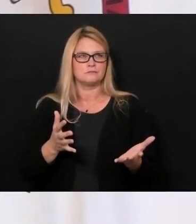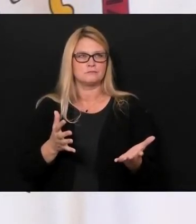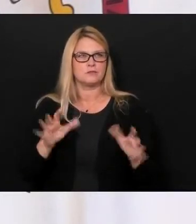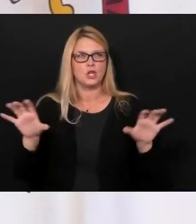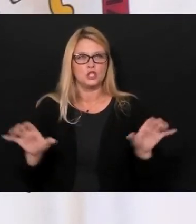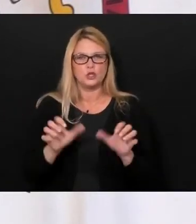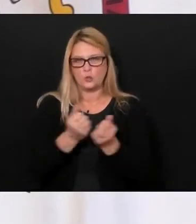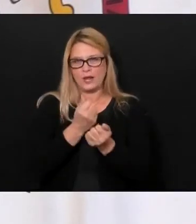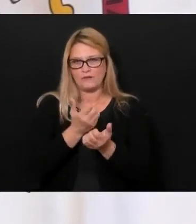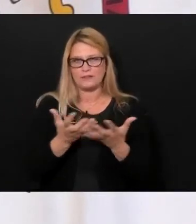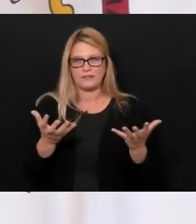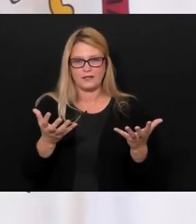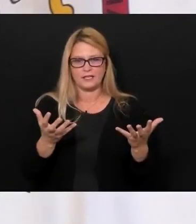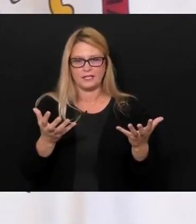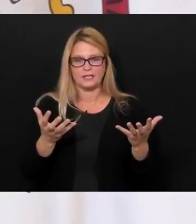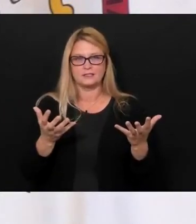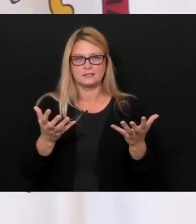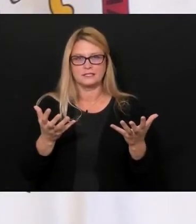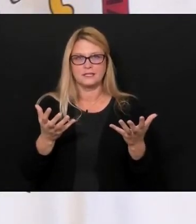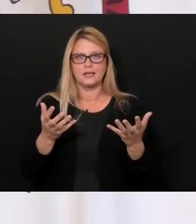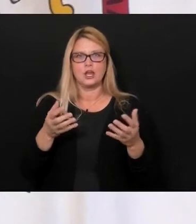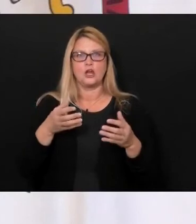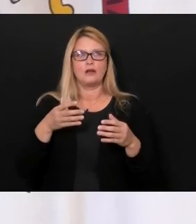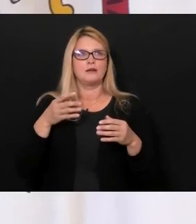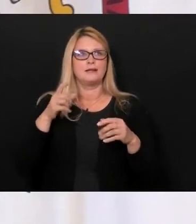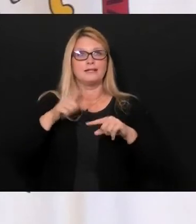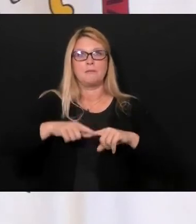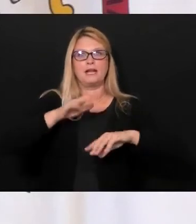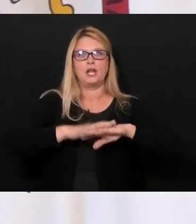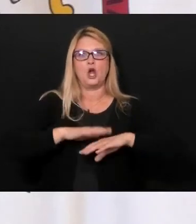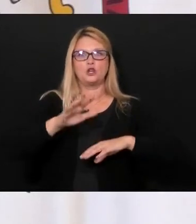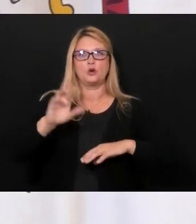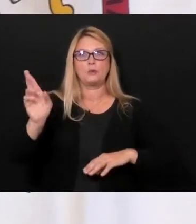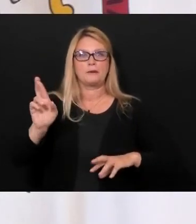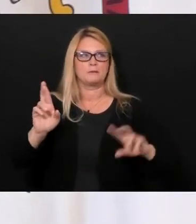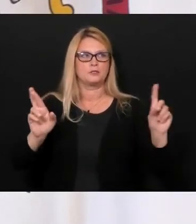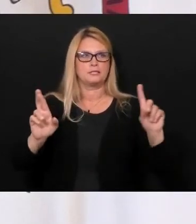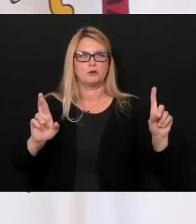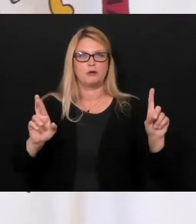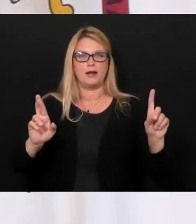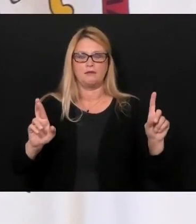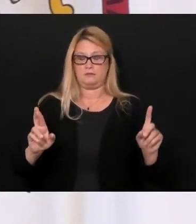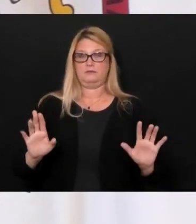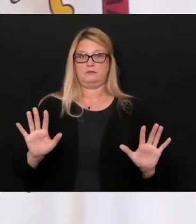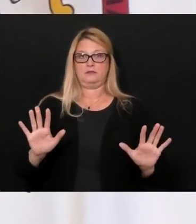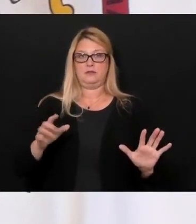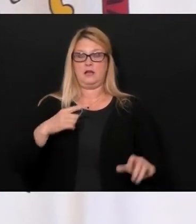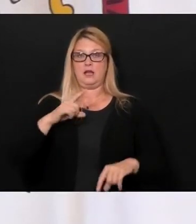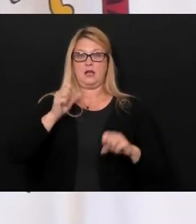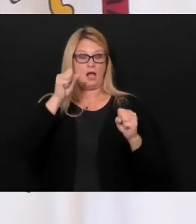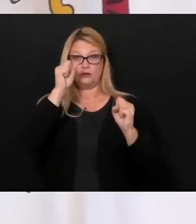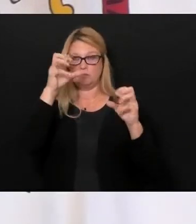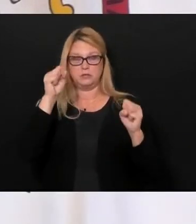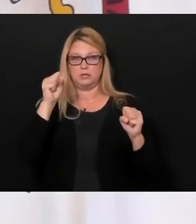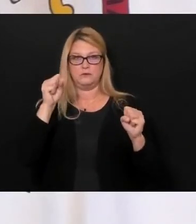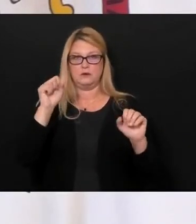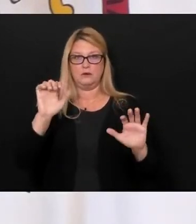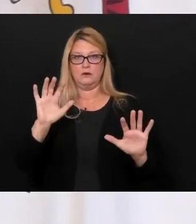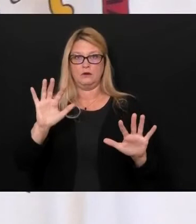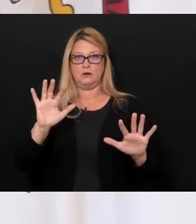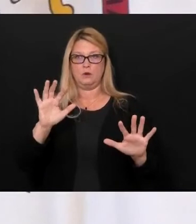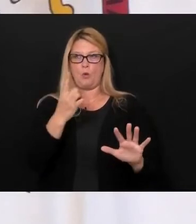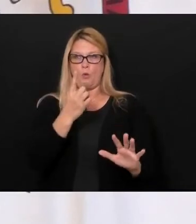do this right down party lines. I couldn't believe it. I couldn't believe it. But the one thing you